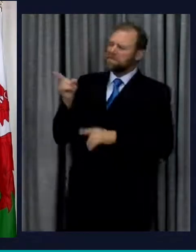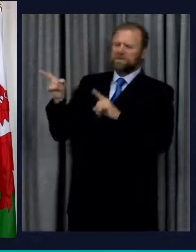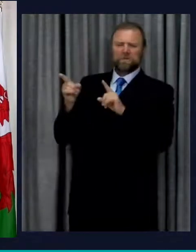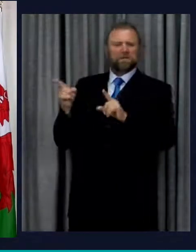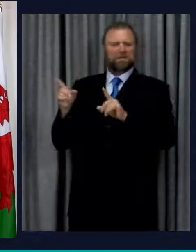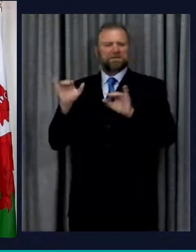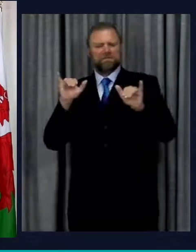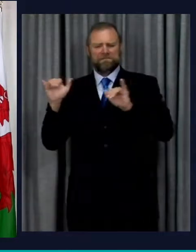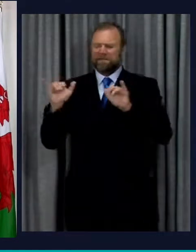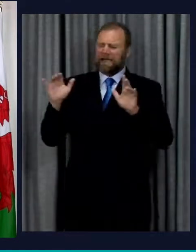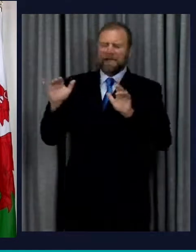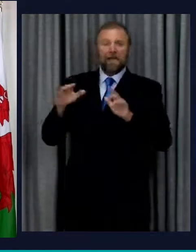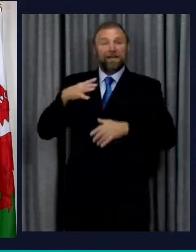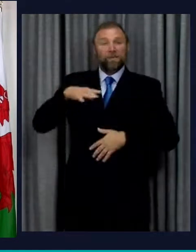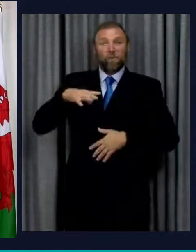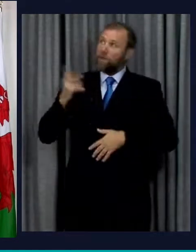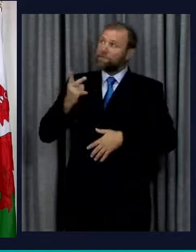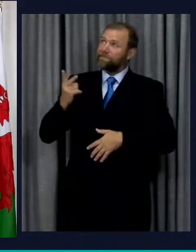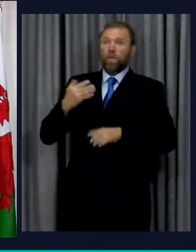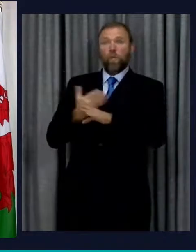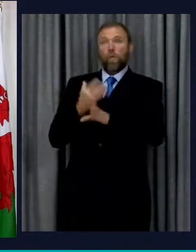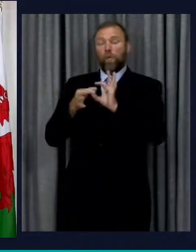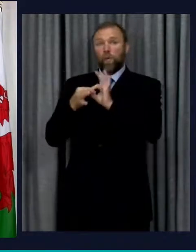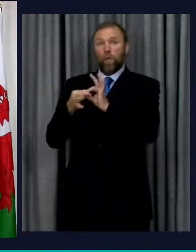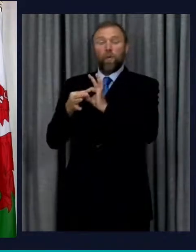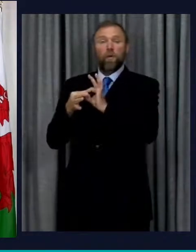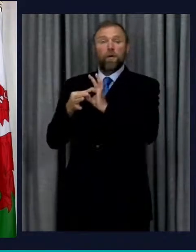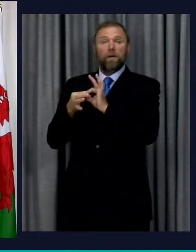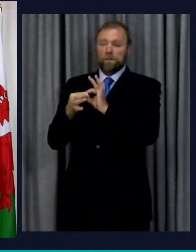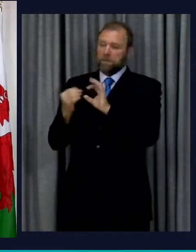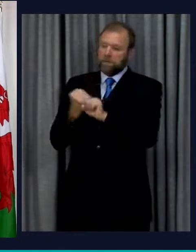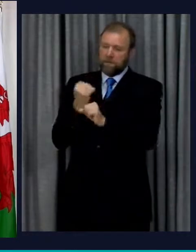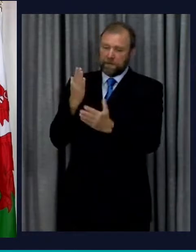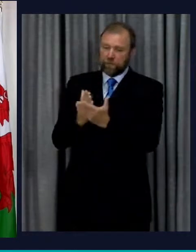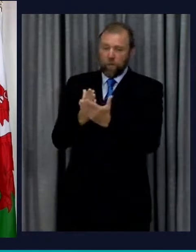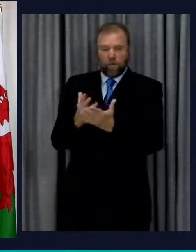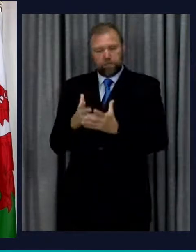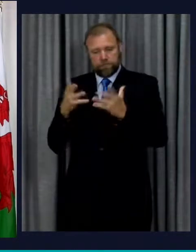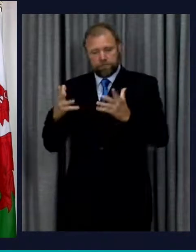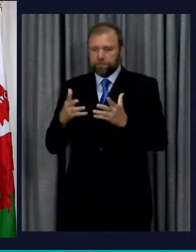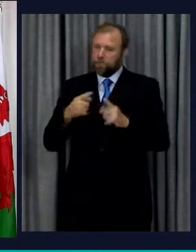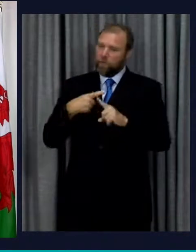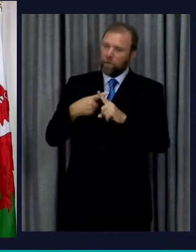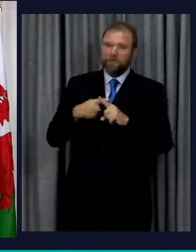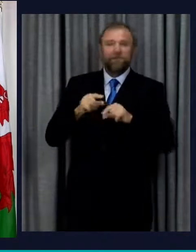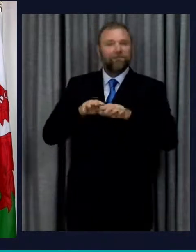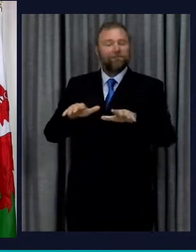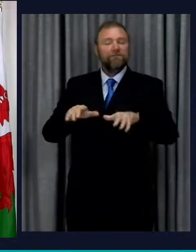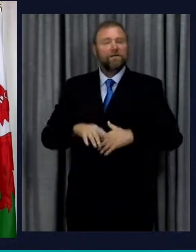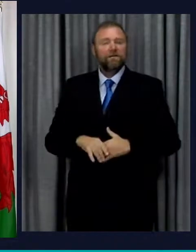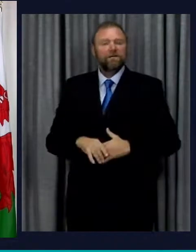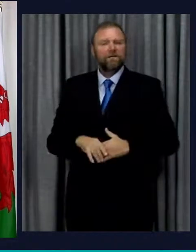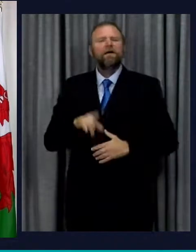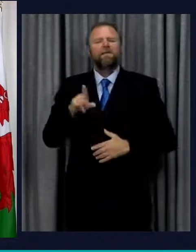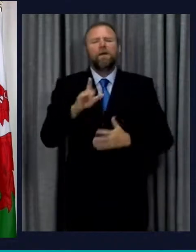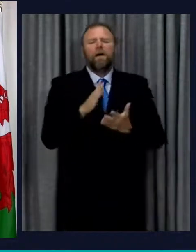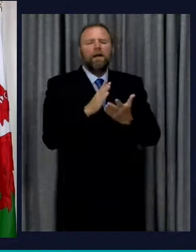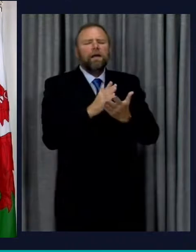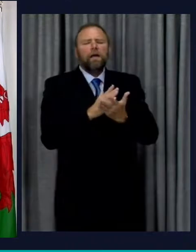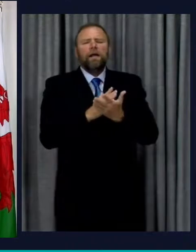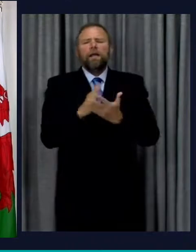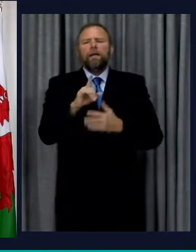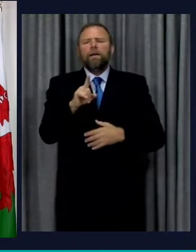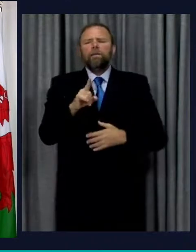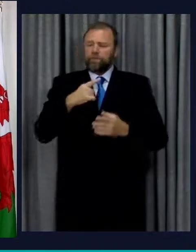we have to make the biggest possible difference. And actually on that, as well as, I think, being very clear where we disagree with the